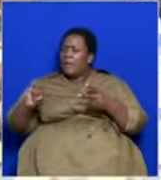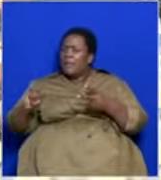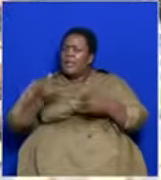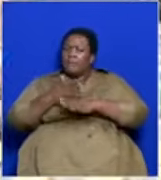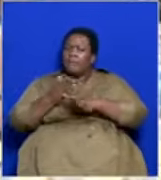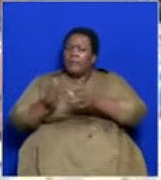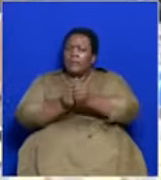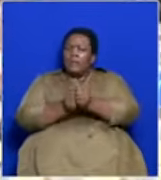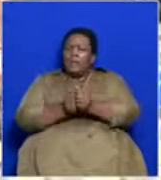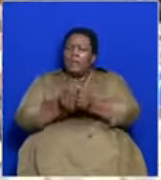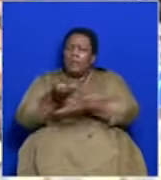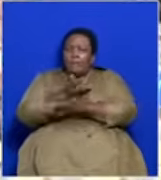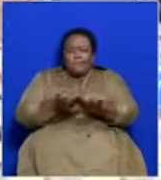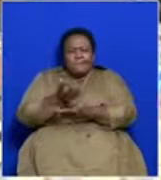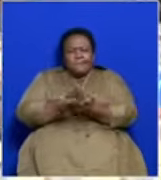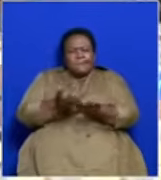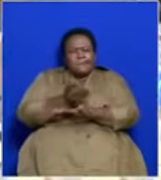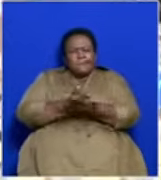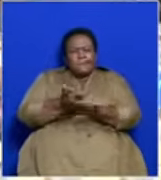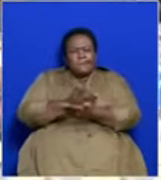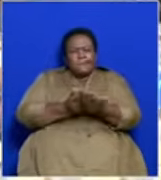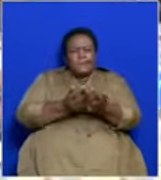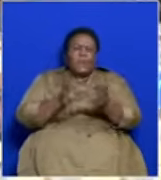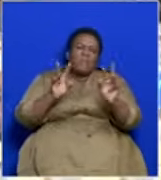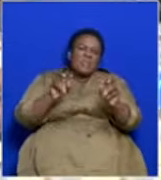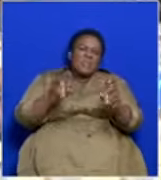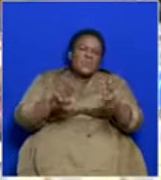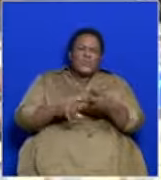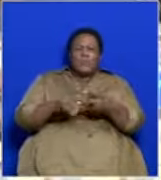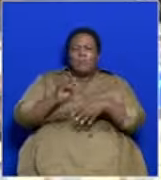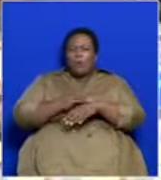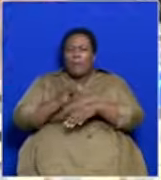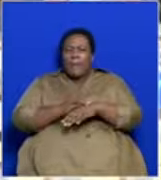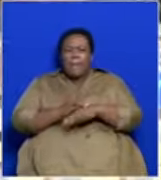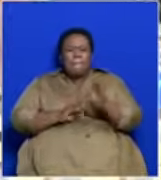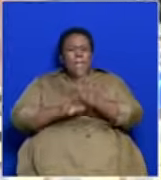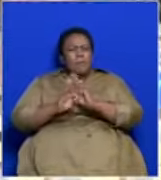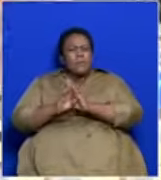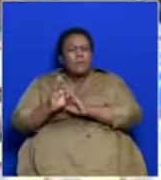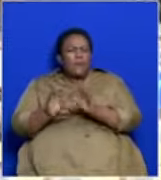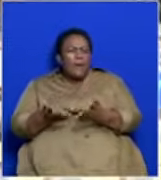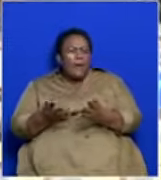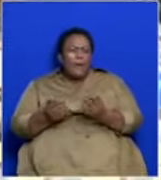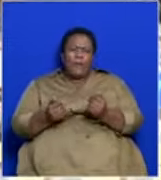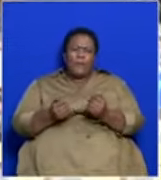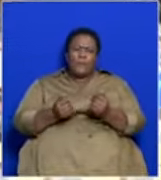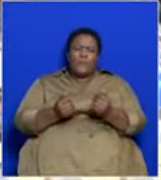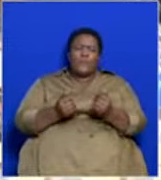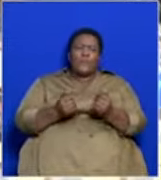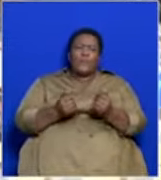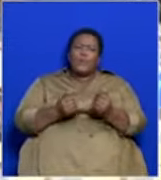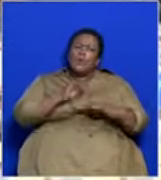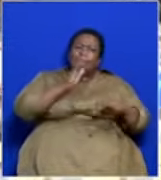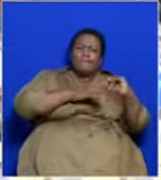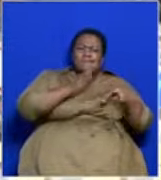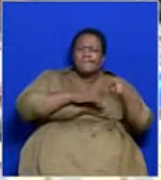matters and problems and how to improve prosecution rates and?